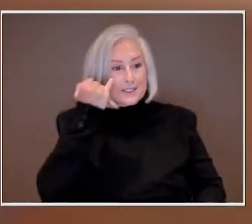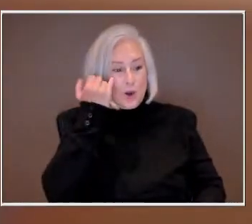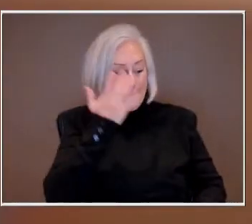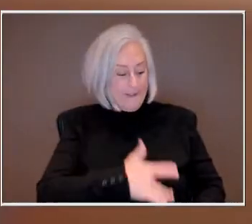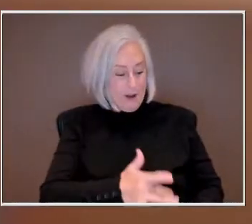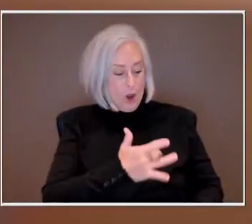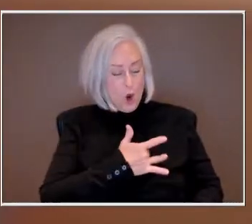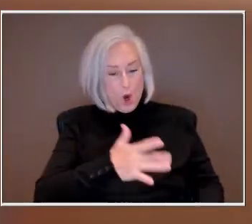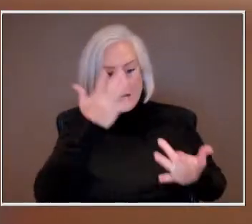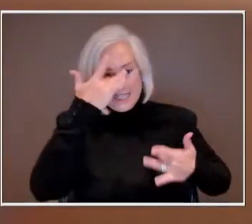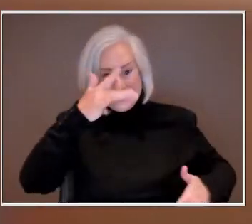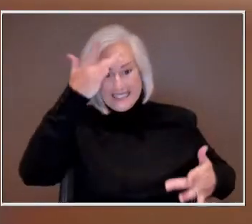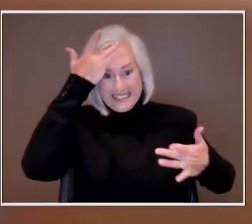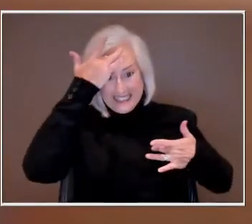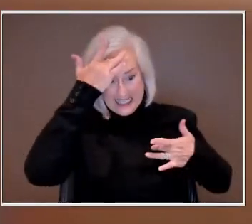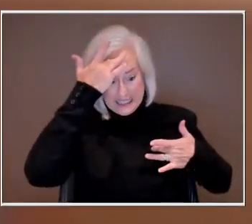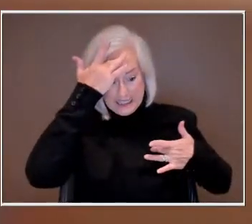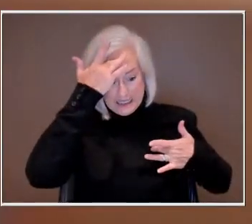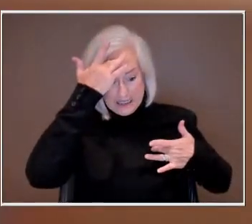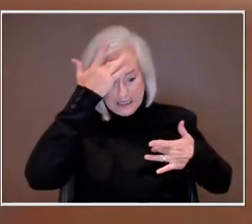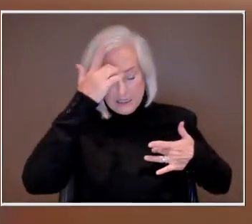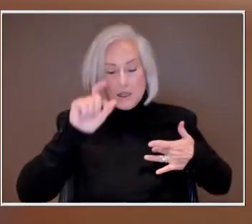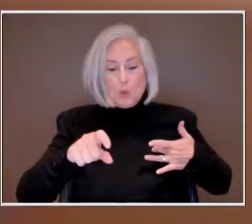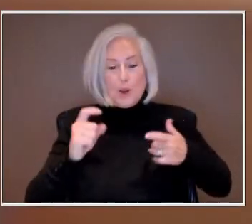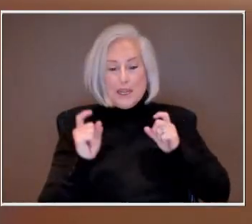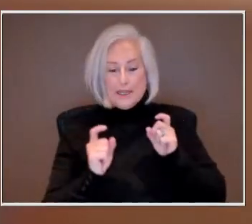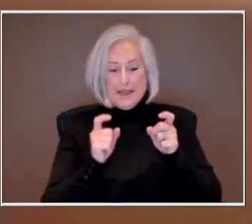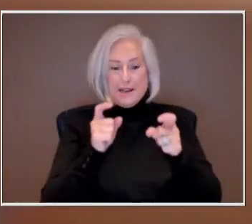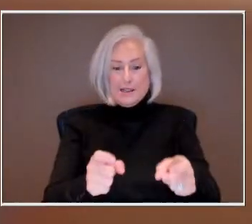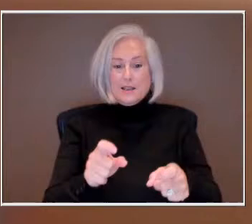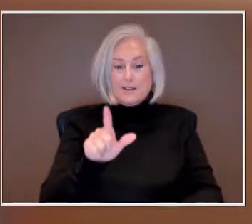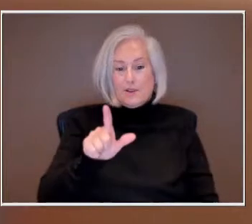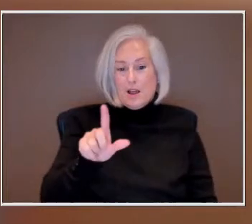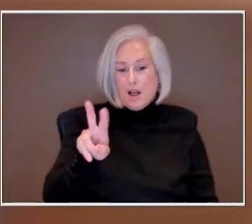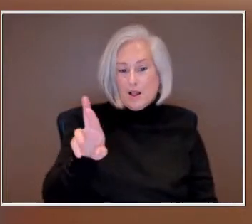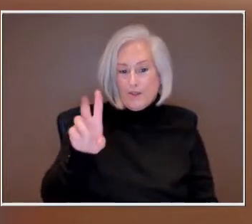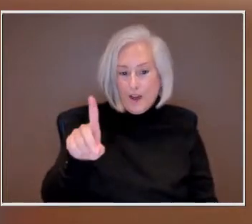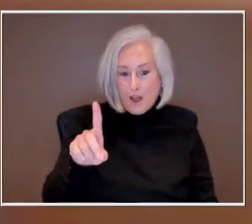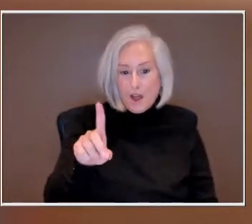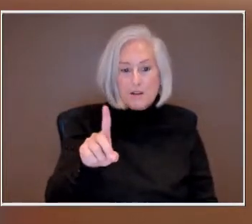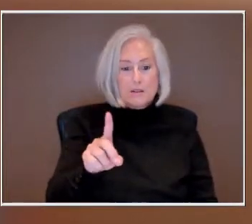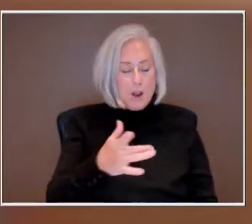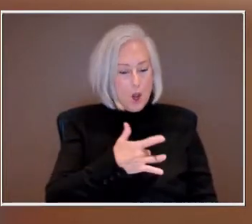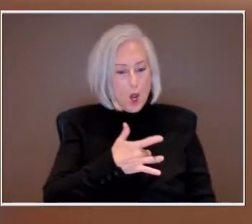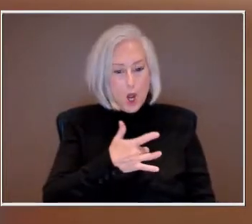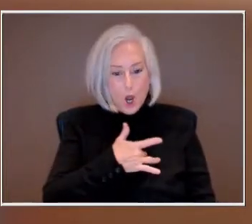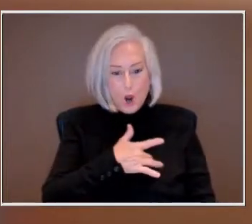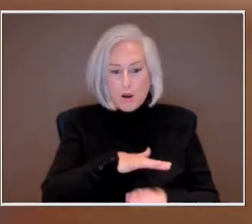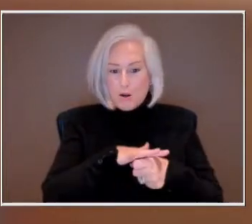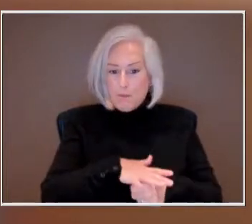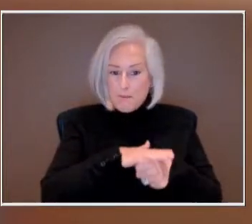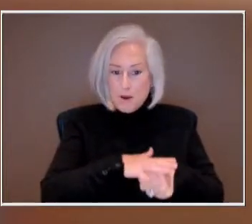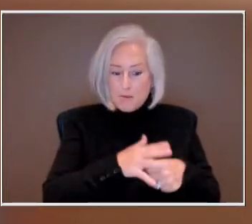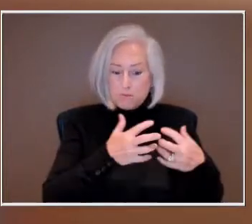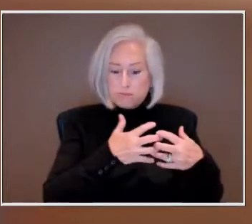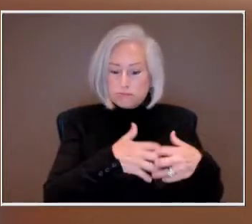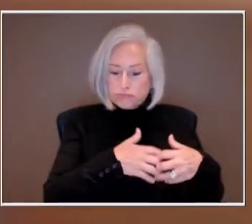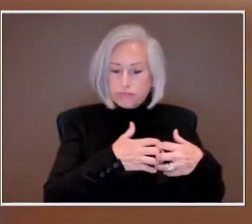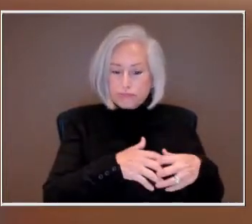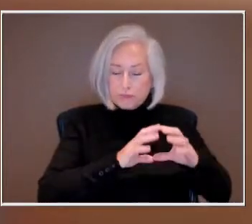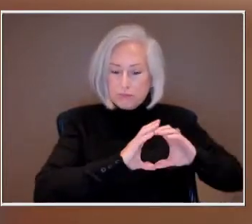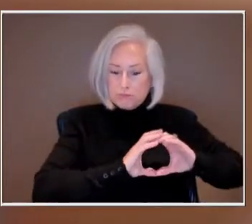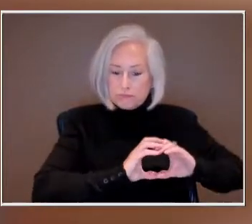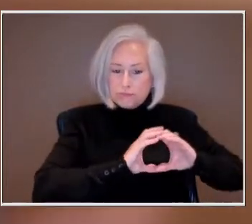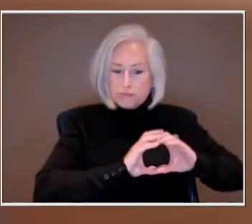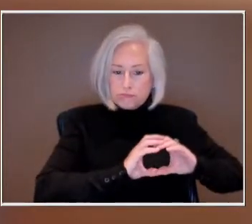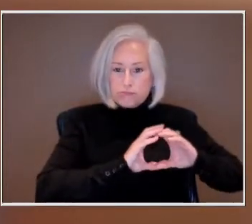heart pump would provide a better quality of life and a longer length of life, but not wait too long